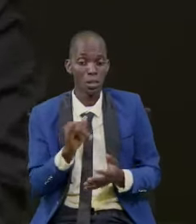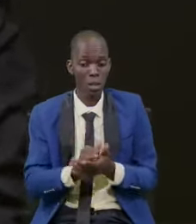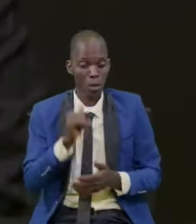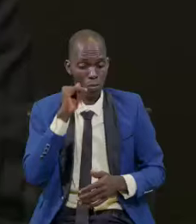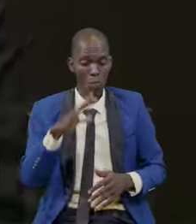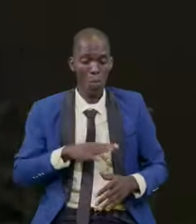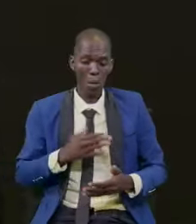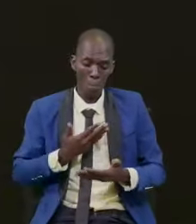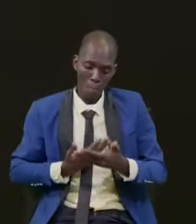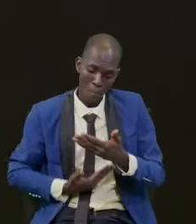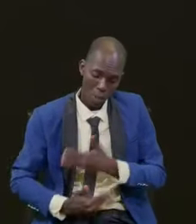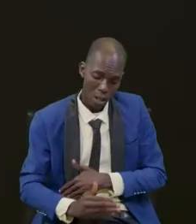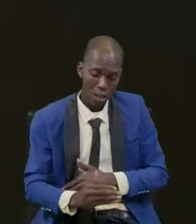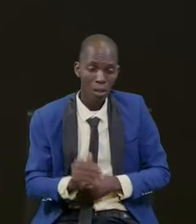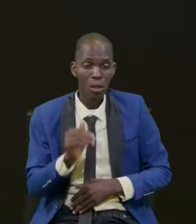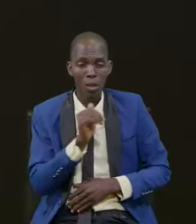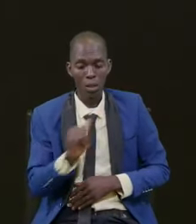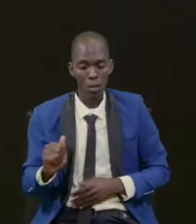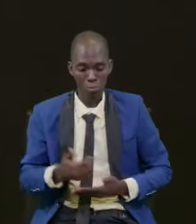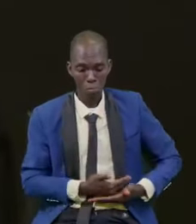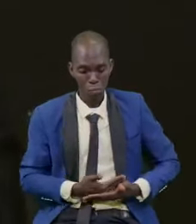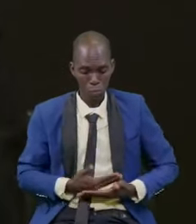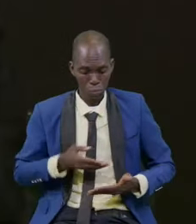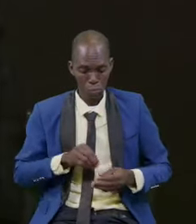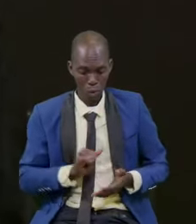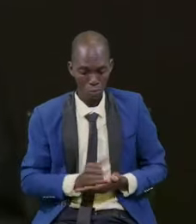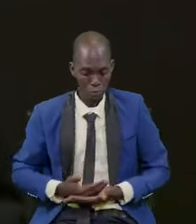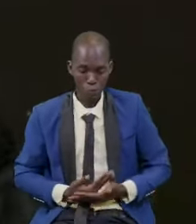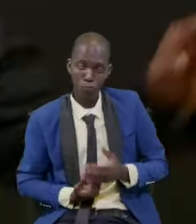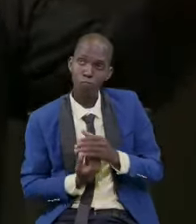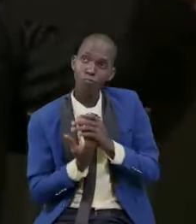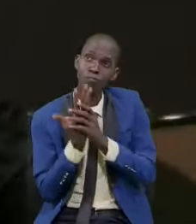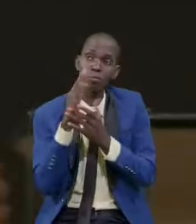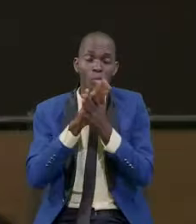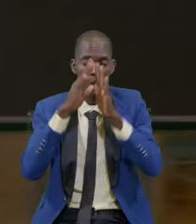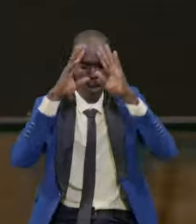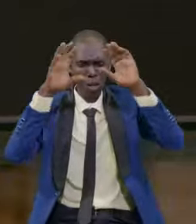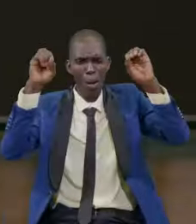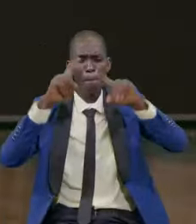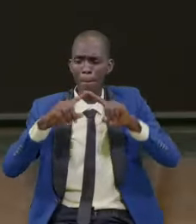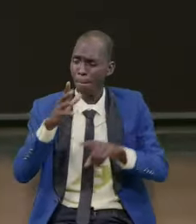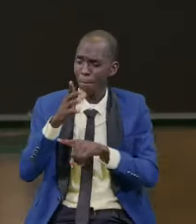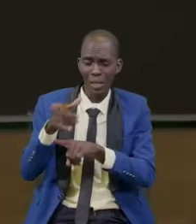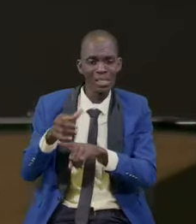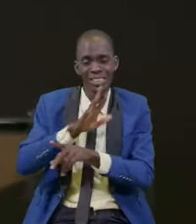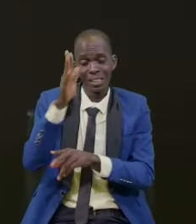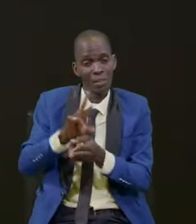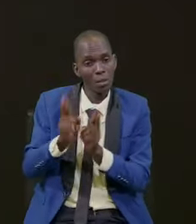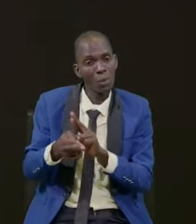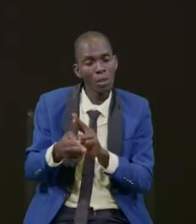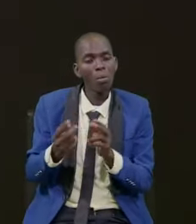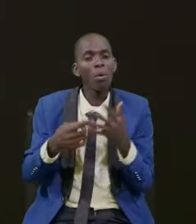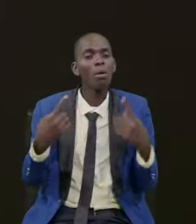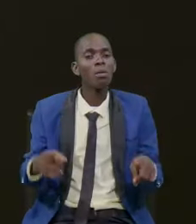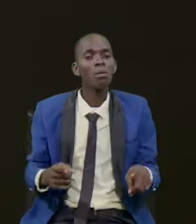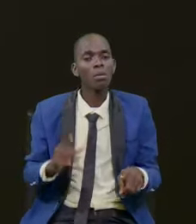president does not repent, she'll spend eternity on the other side. So we should not just